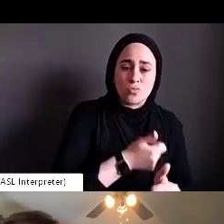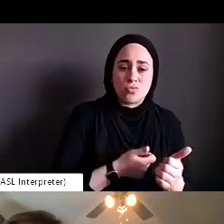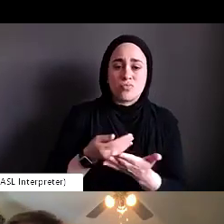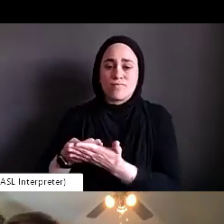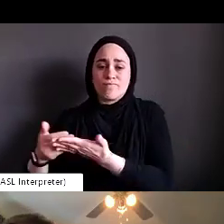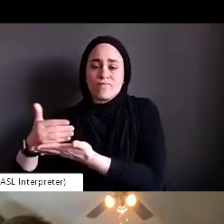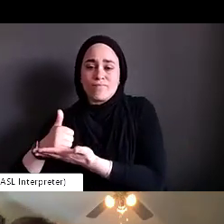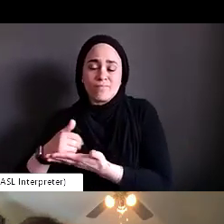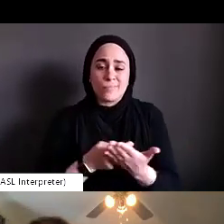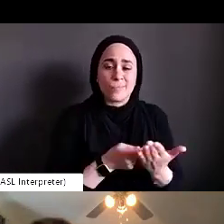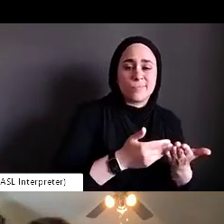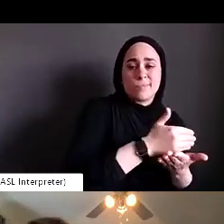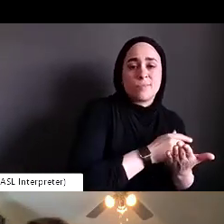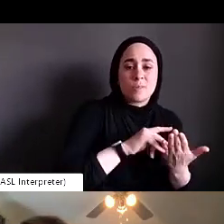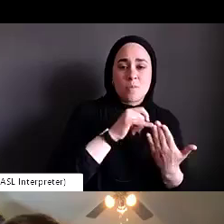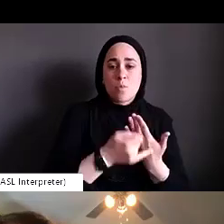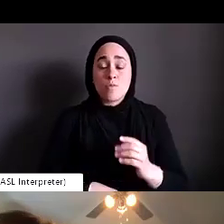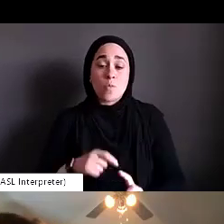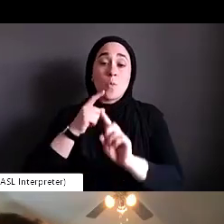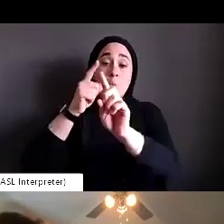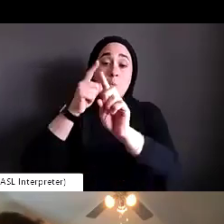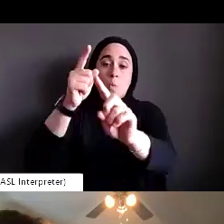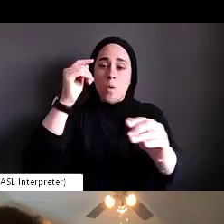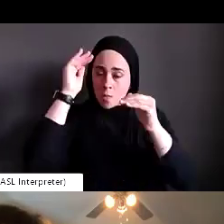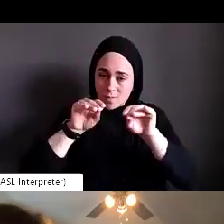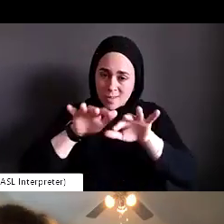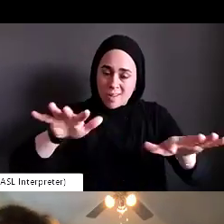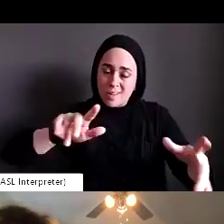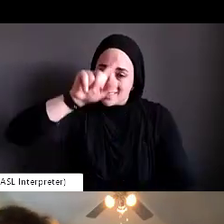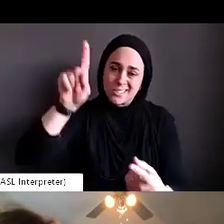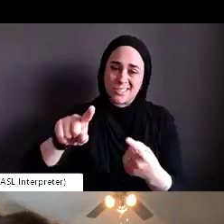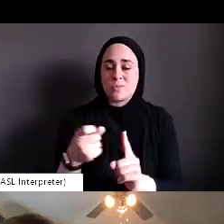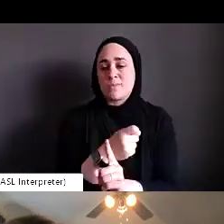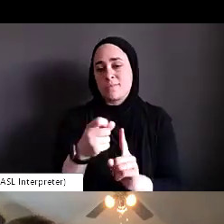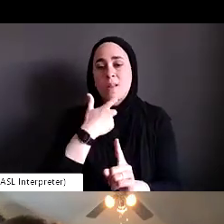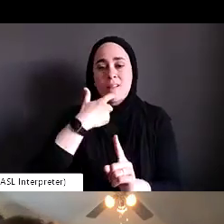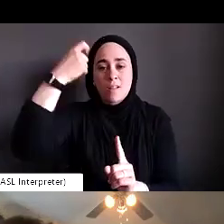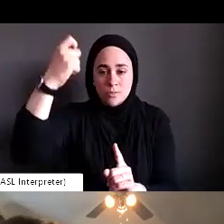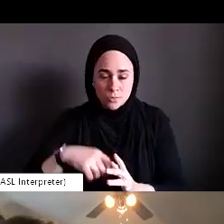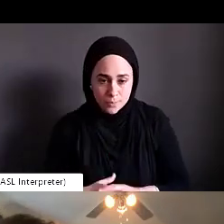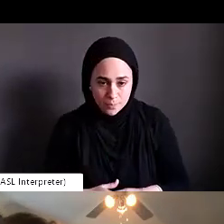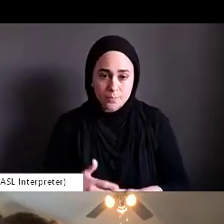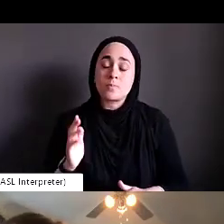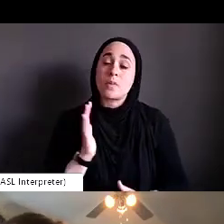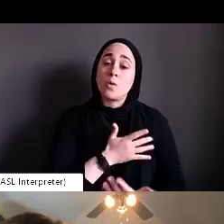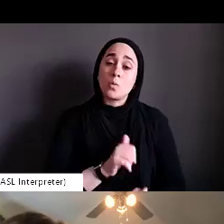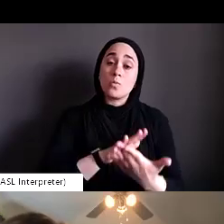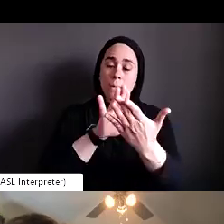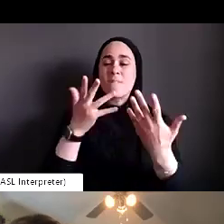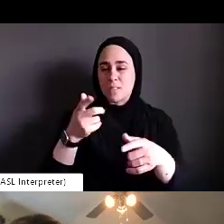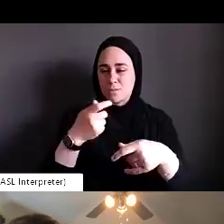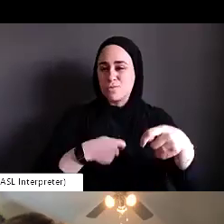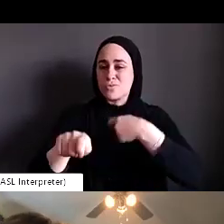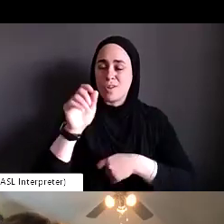to increased awareness and decrease incidence of elder abuse. We've changed our approach, as I've said, from